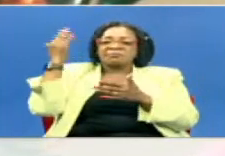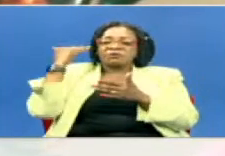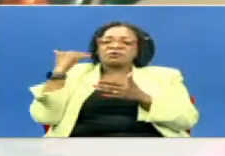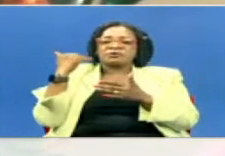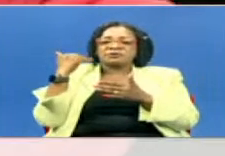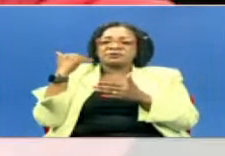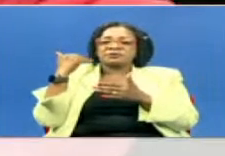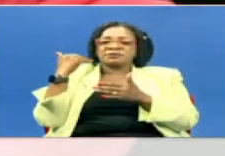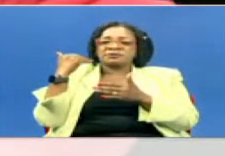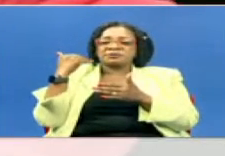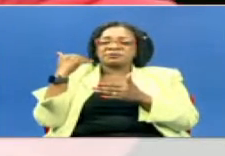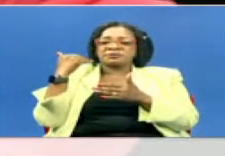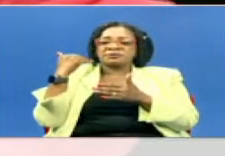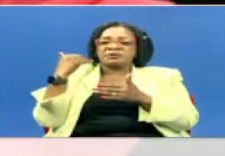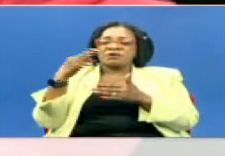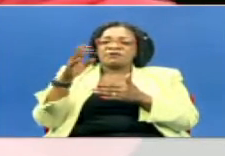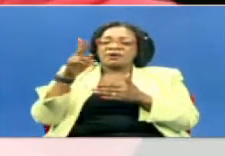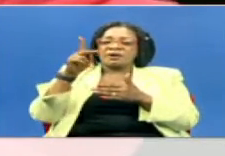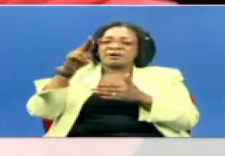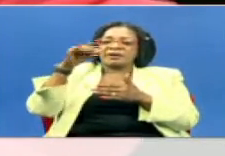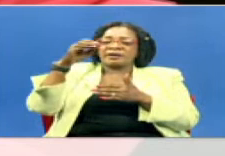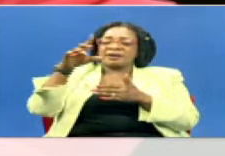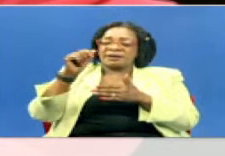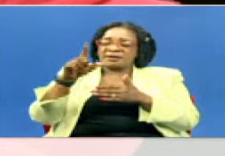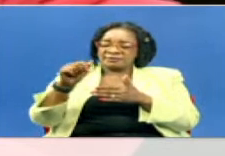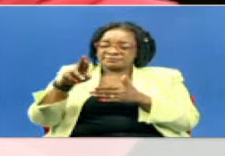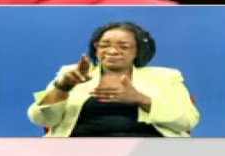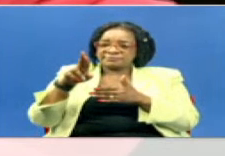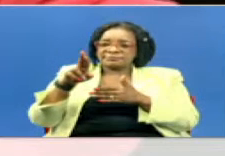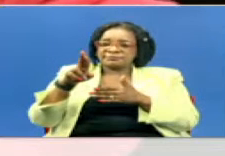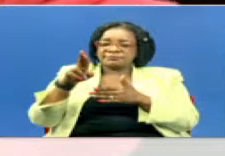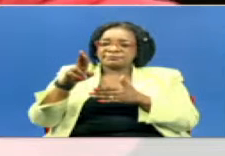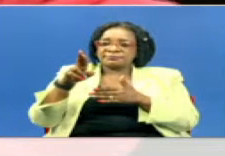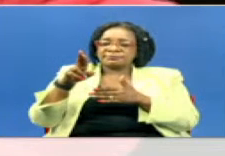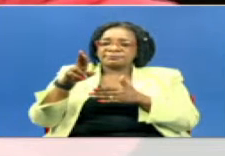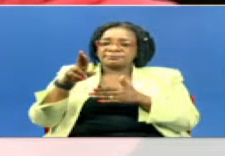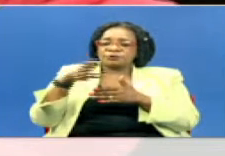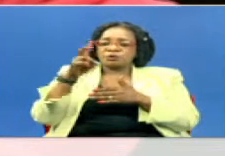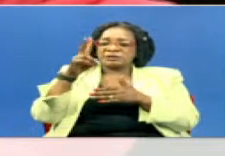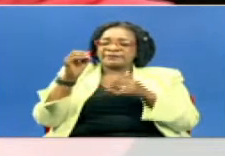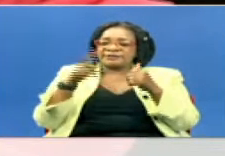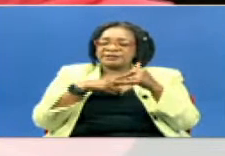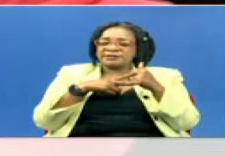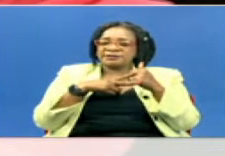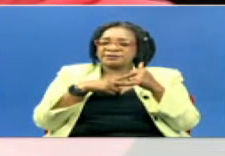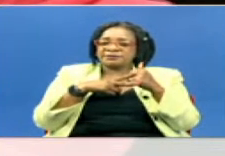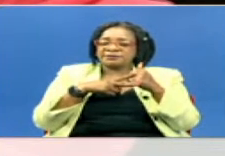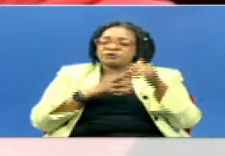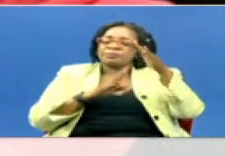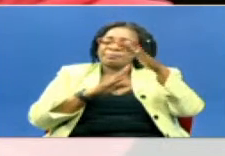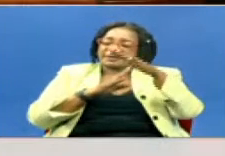2013. Court, was it in 2017 Krigler? Is it the Supreme as well? Court or Krigler? The Krigler report. You must revisit. And then the 2017 petition.